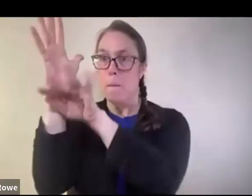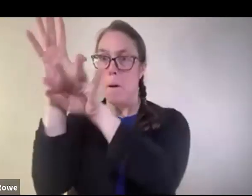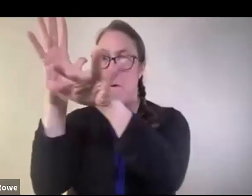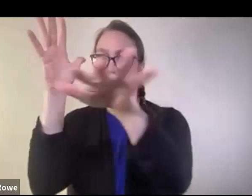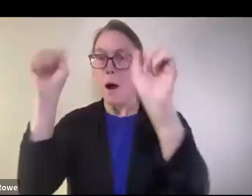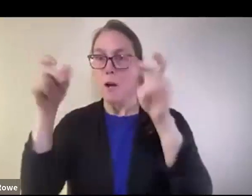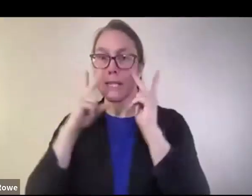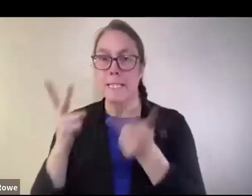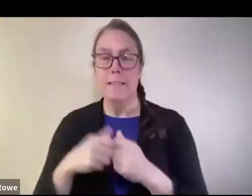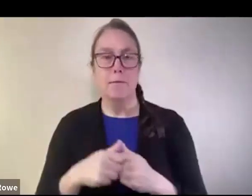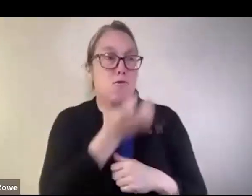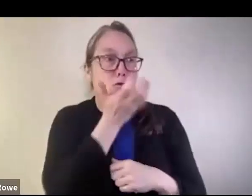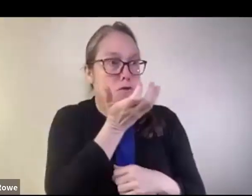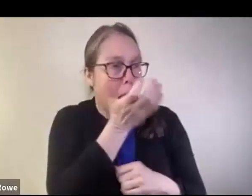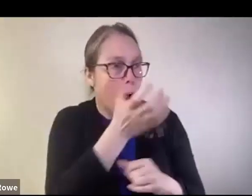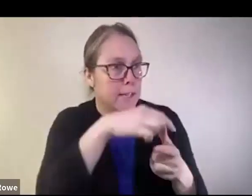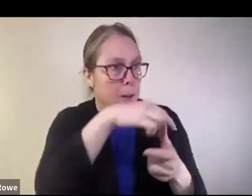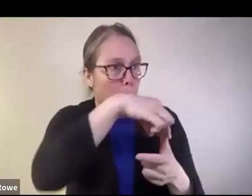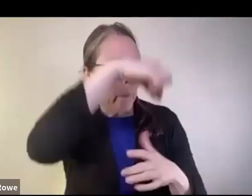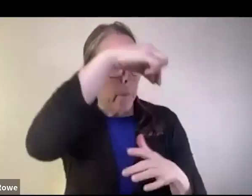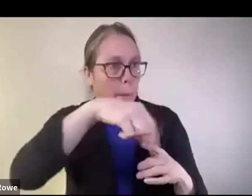grass, just different things. And